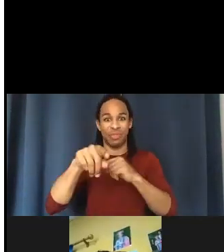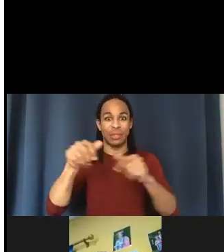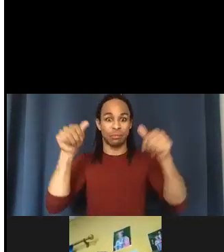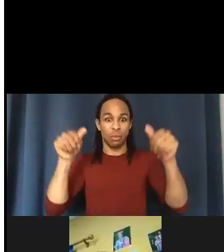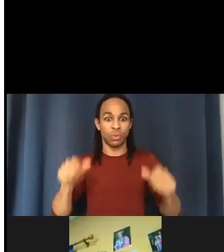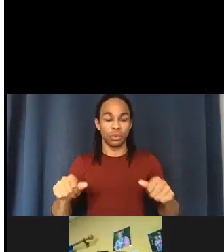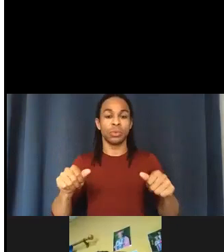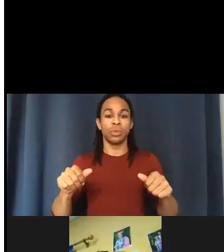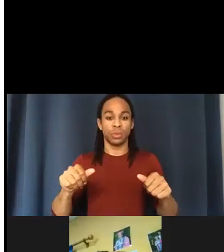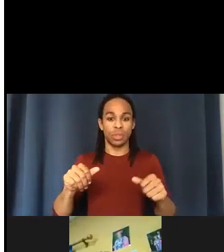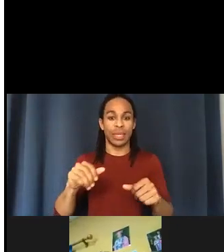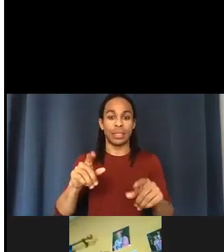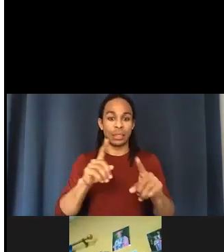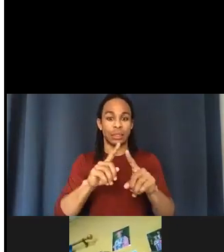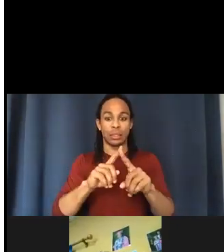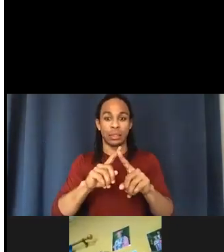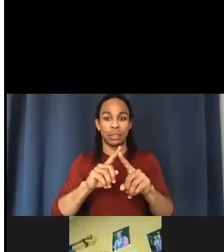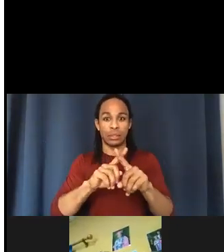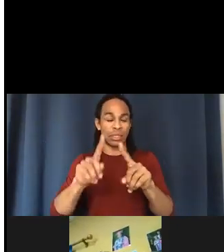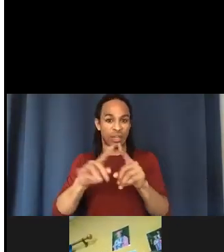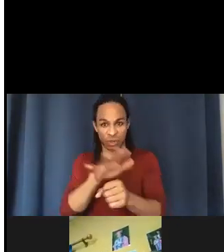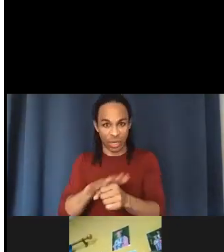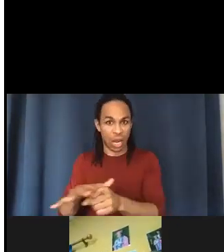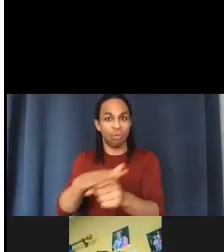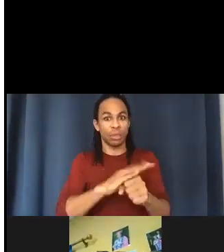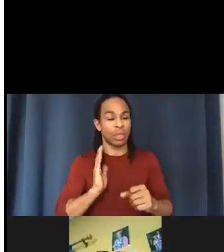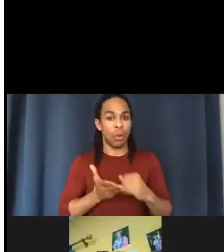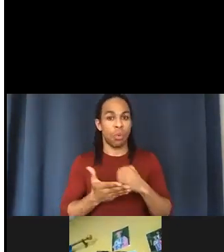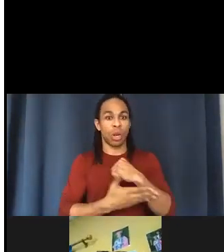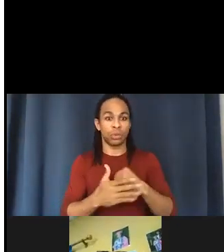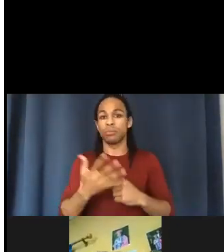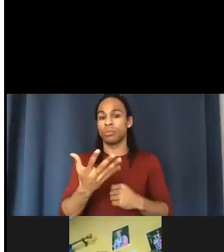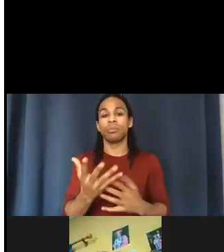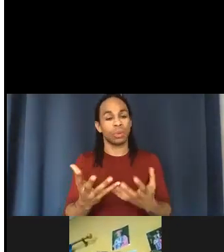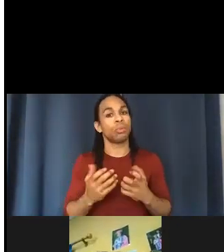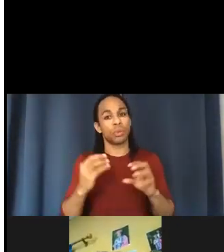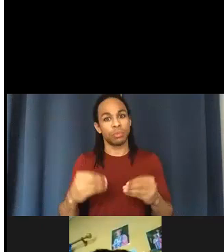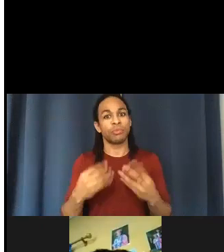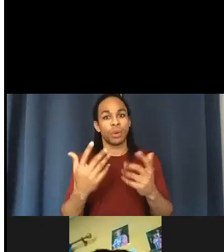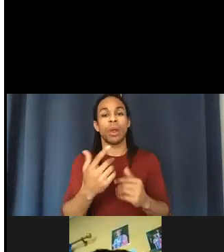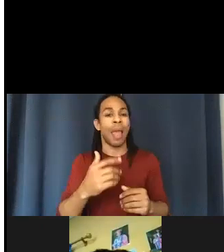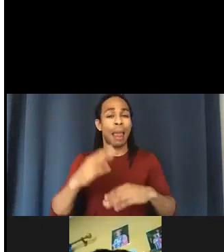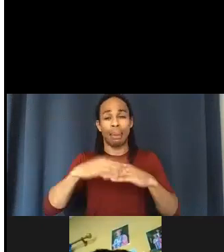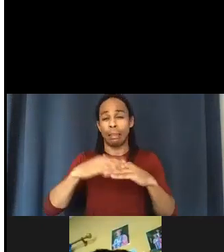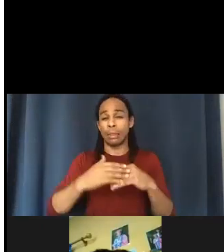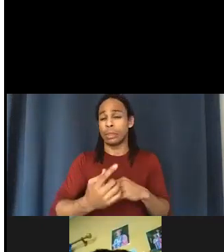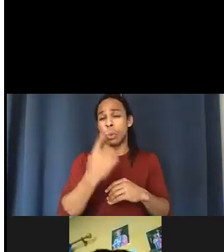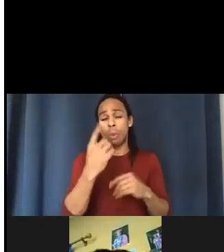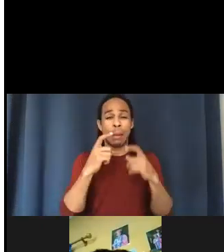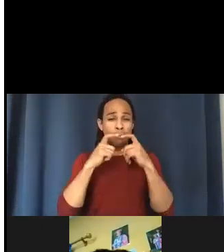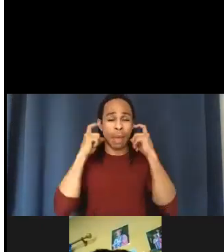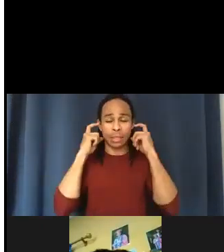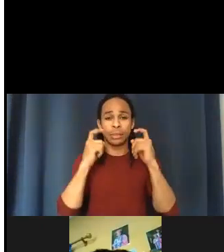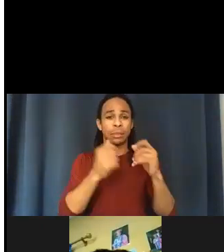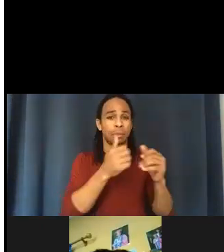see if we can rally up all supports to get one mask, at least one reusable mask. And you know, over here we are bent